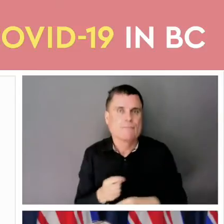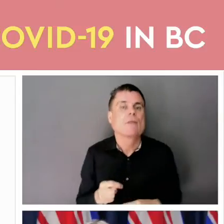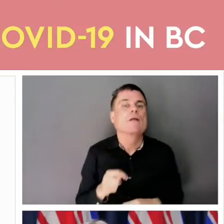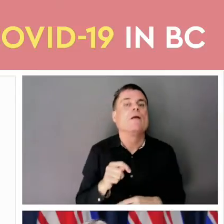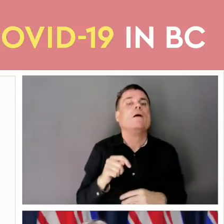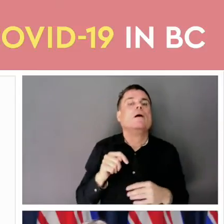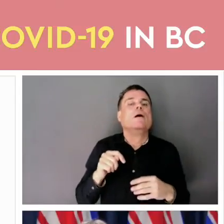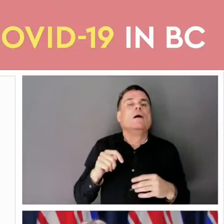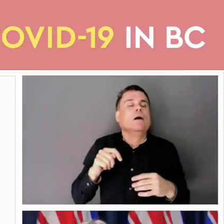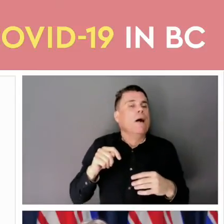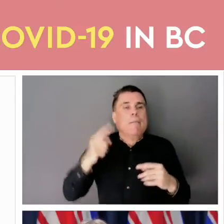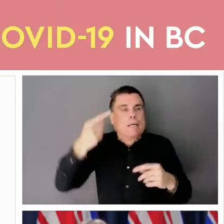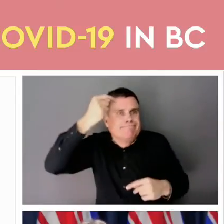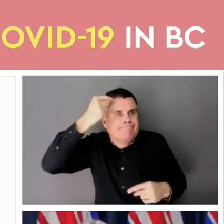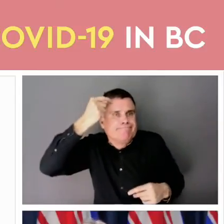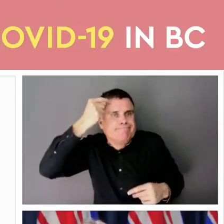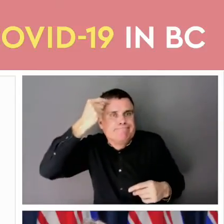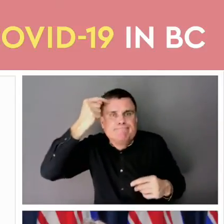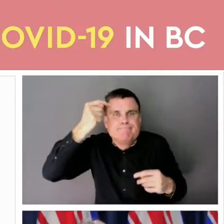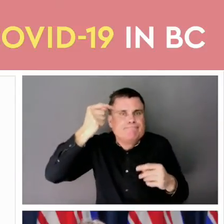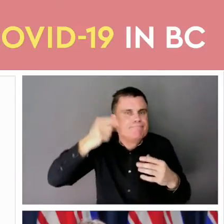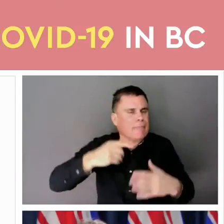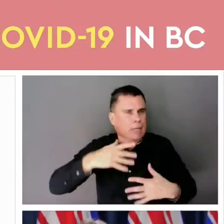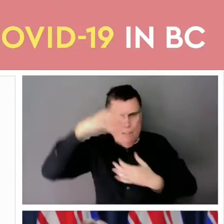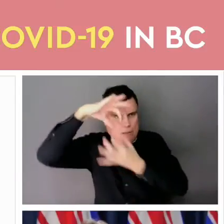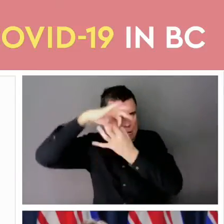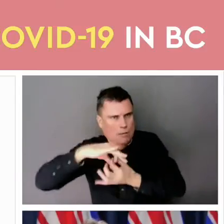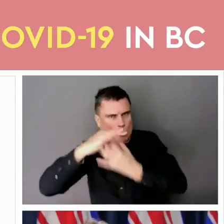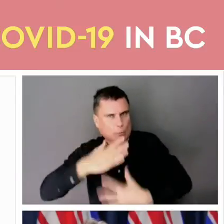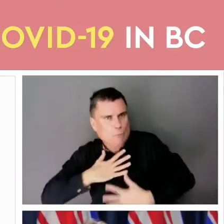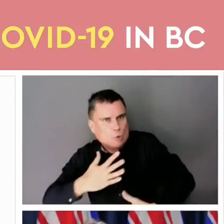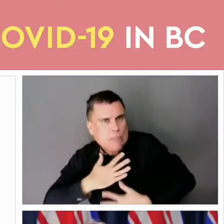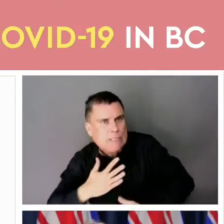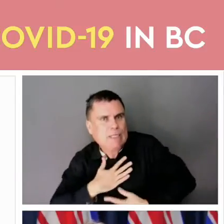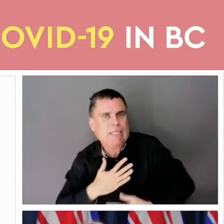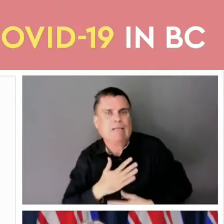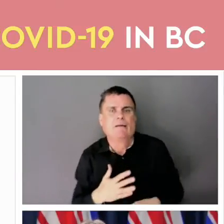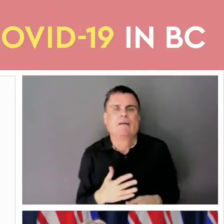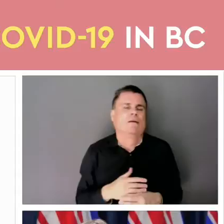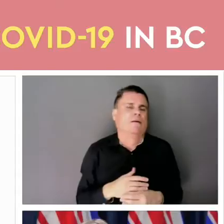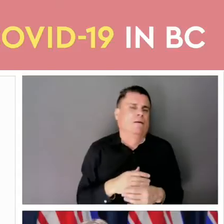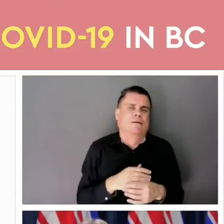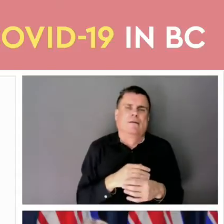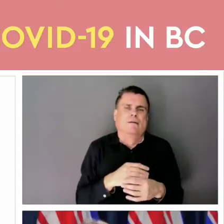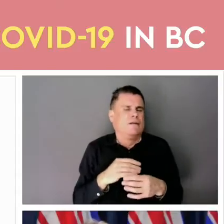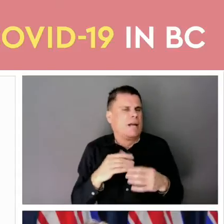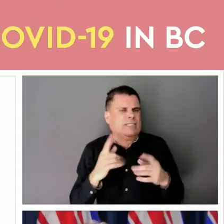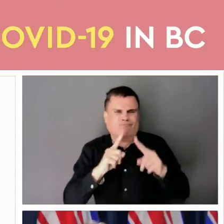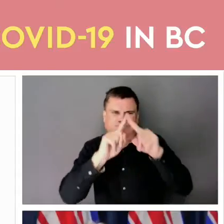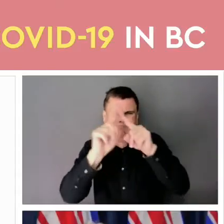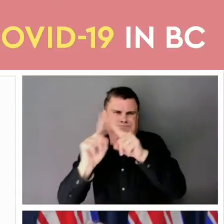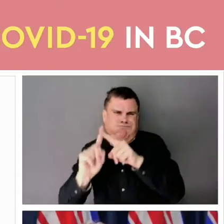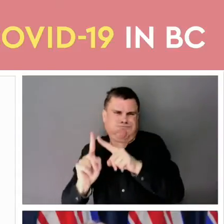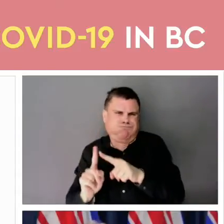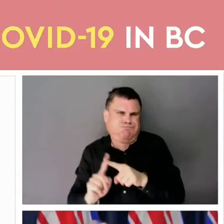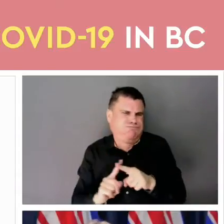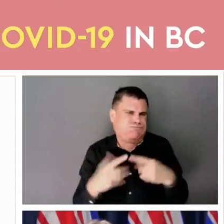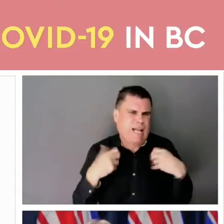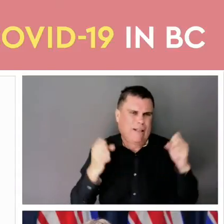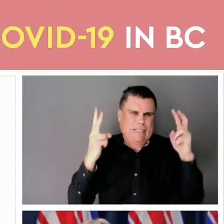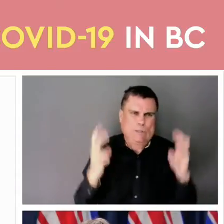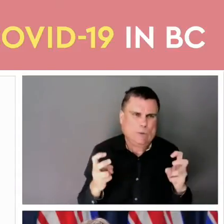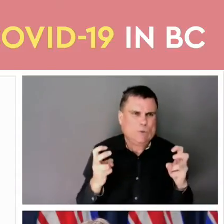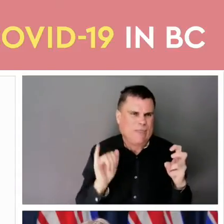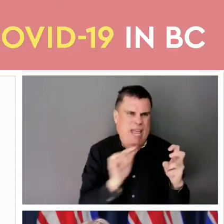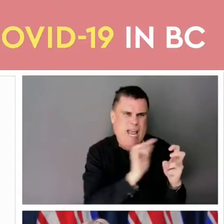respiratory compromise from their neuromuscular ability to, in terms of their respiratory status. So a group